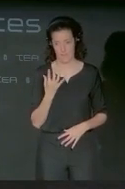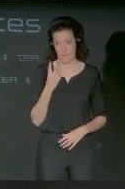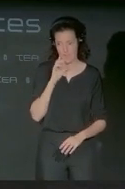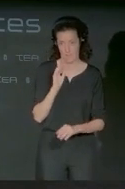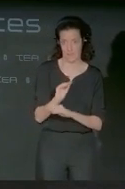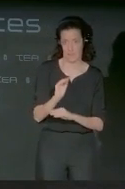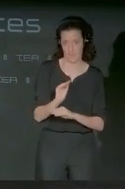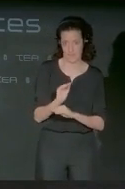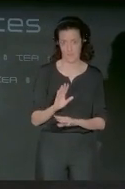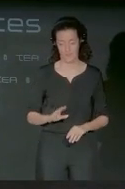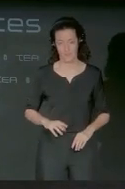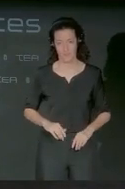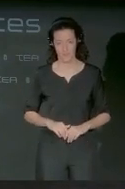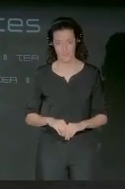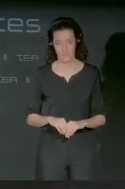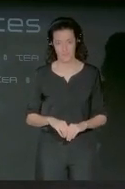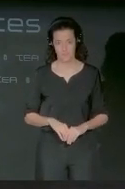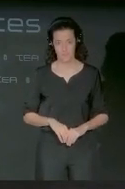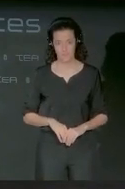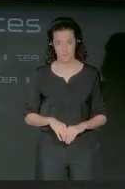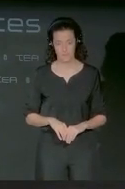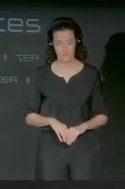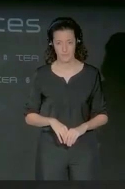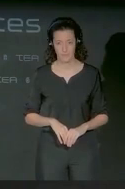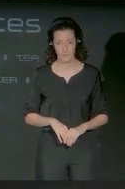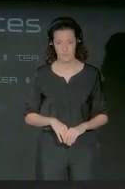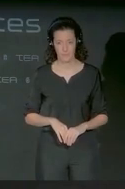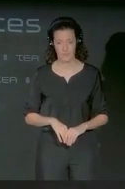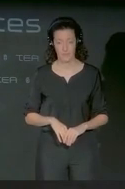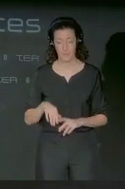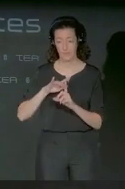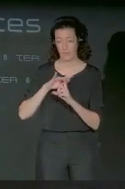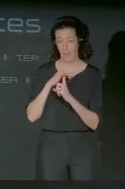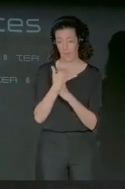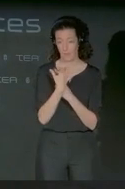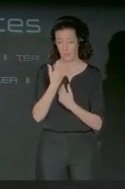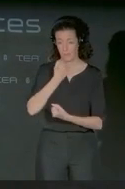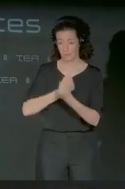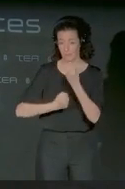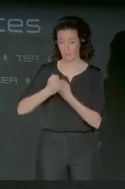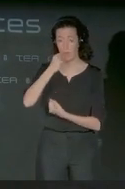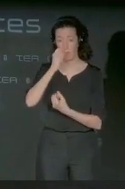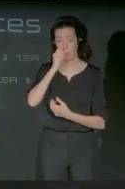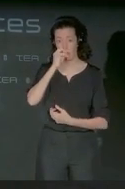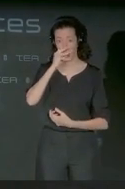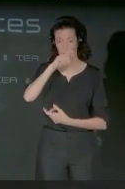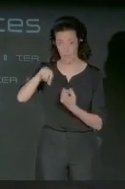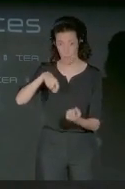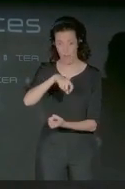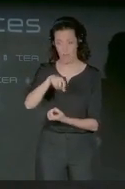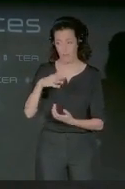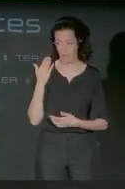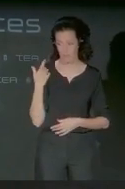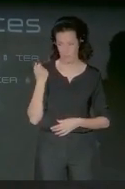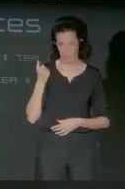review of the multi-annual financial framework was published, I think, in recent days. And we know there are